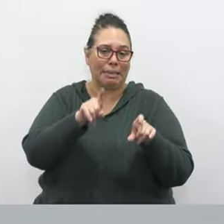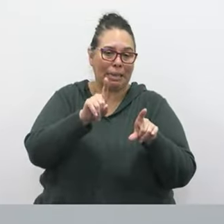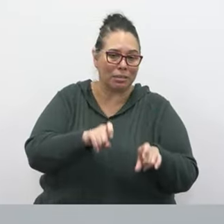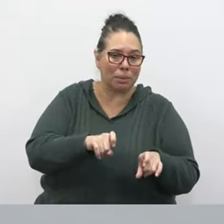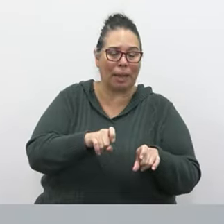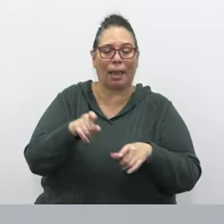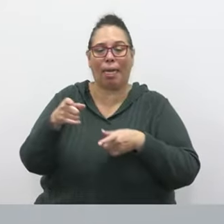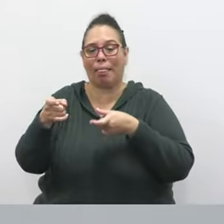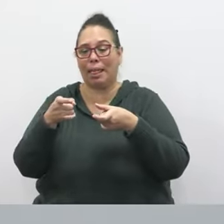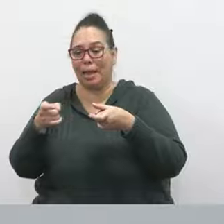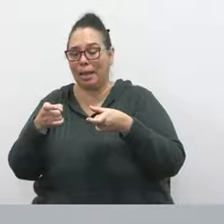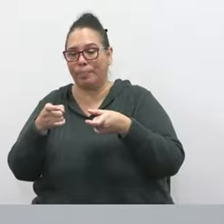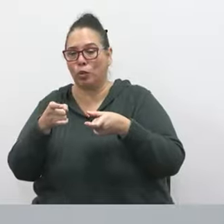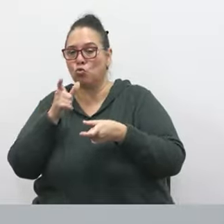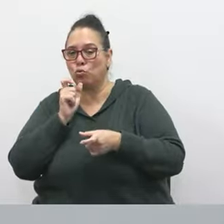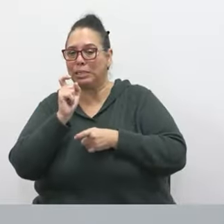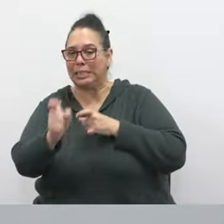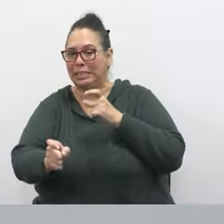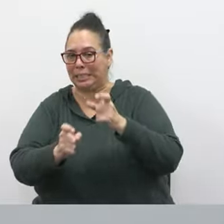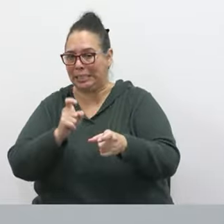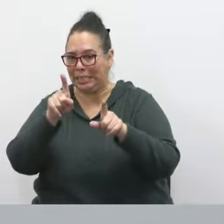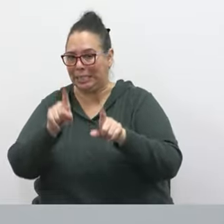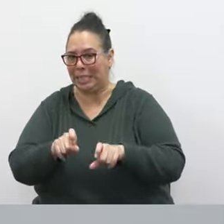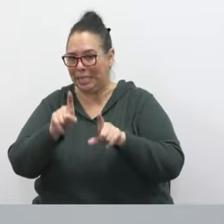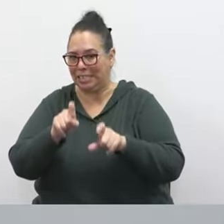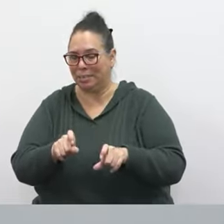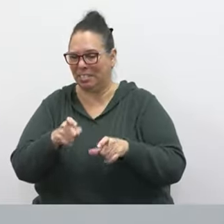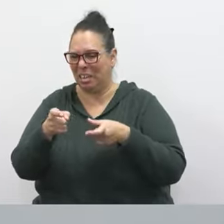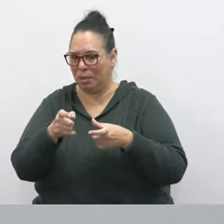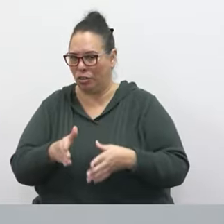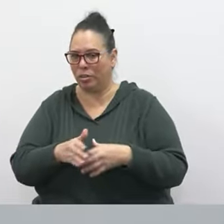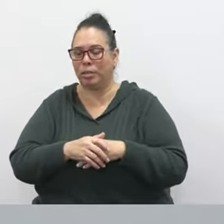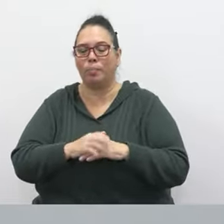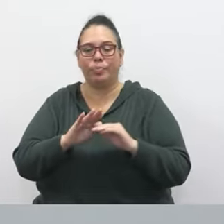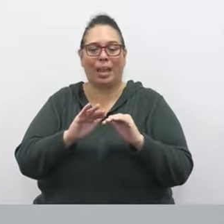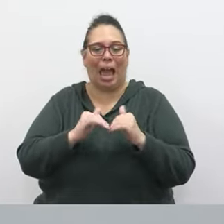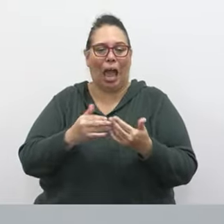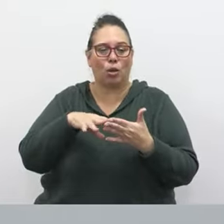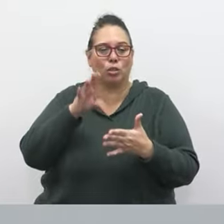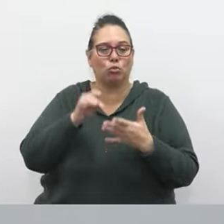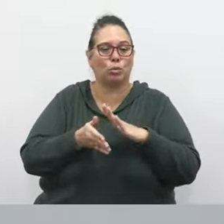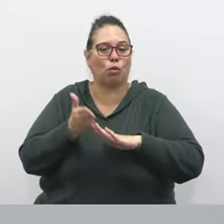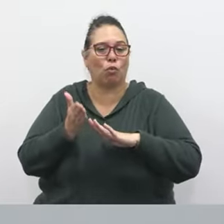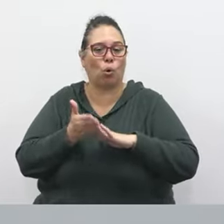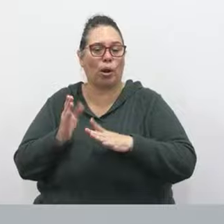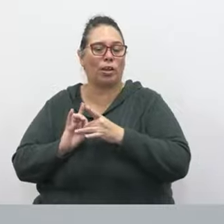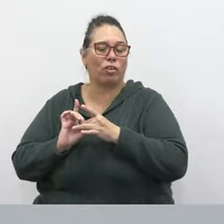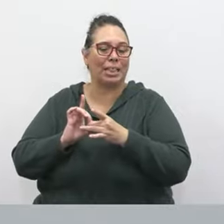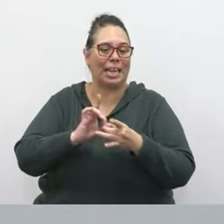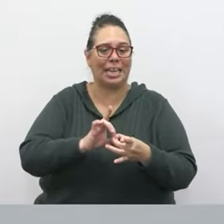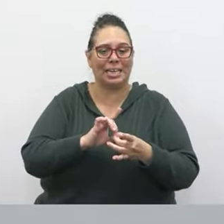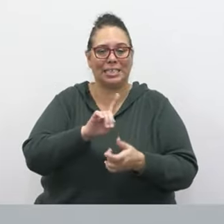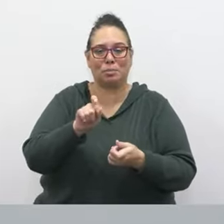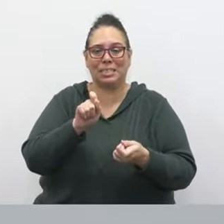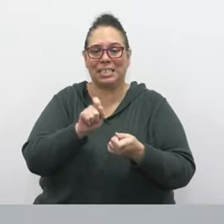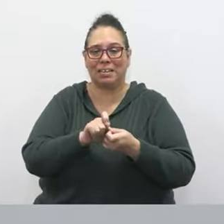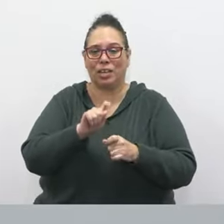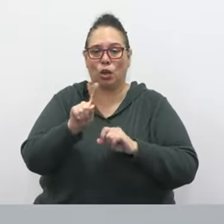the administration of that assessment and how our students were performing related to specific questions and doing item